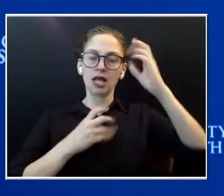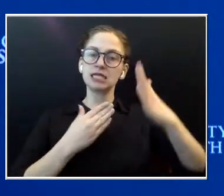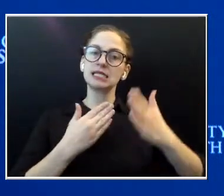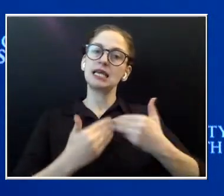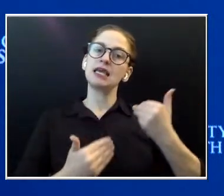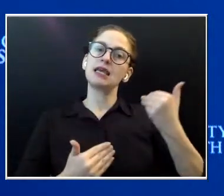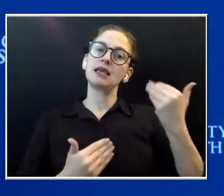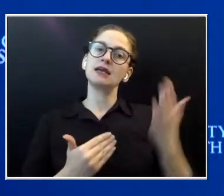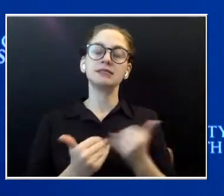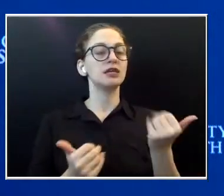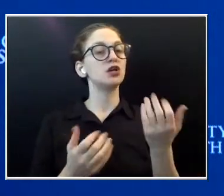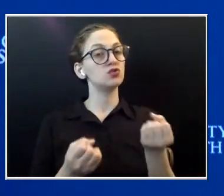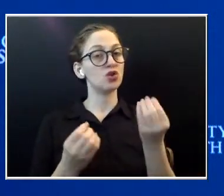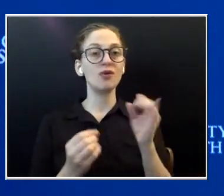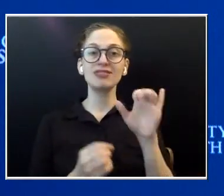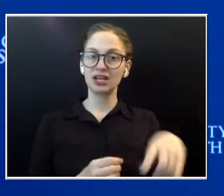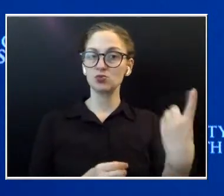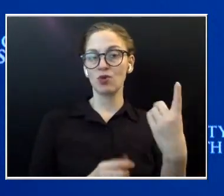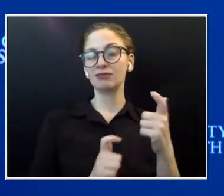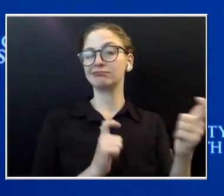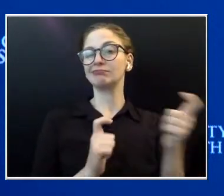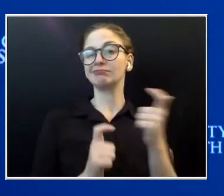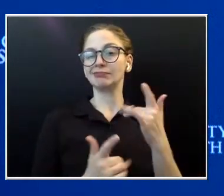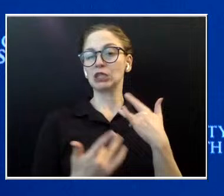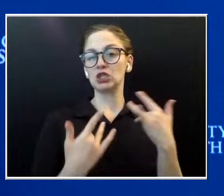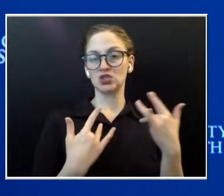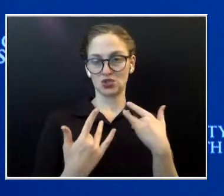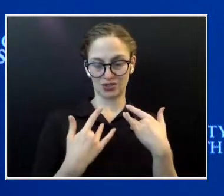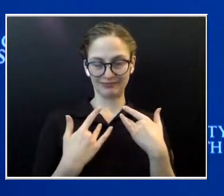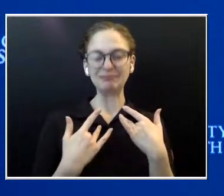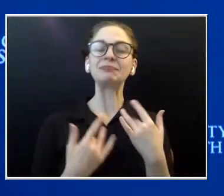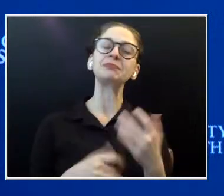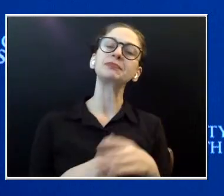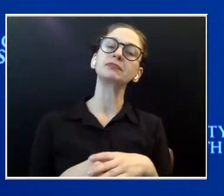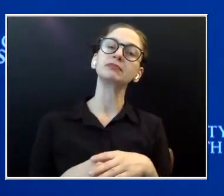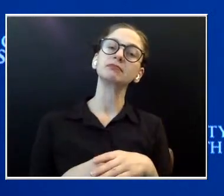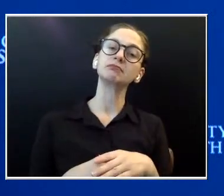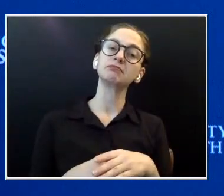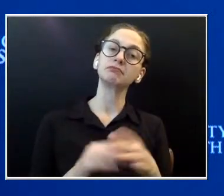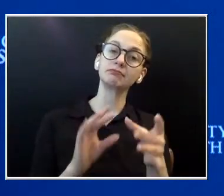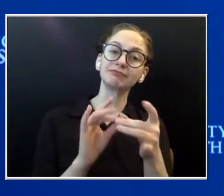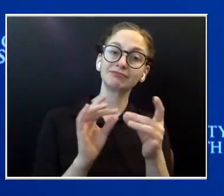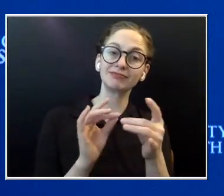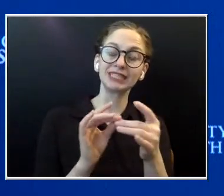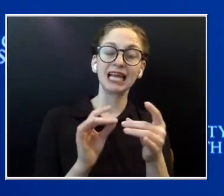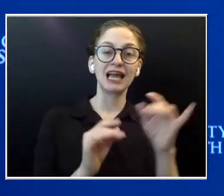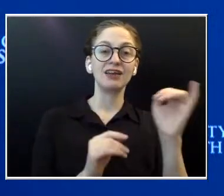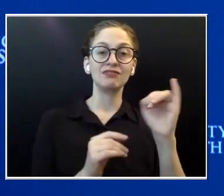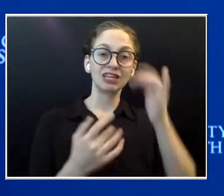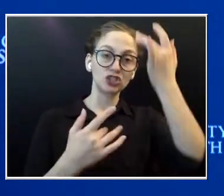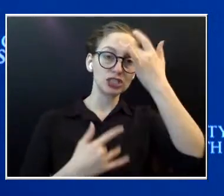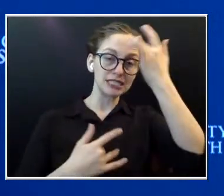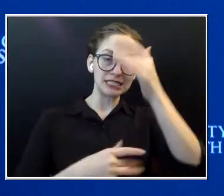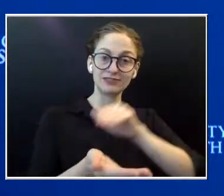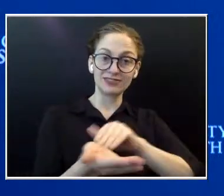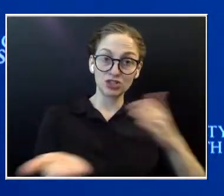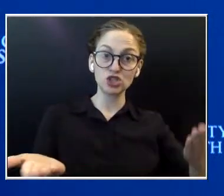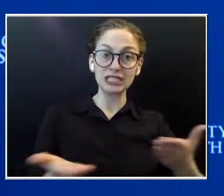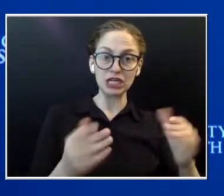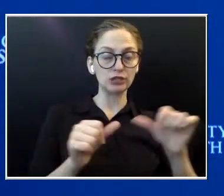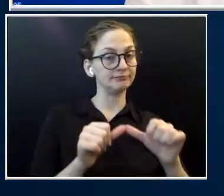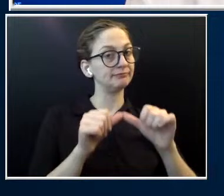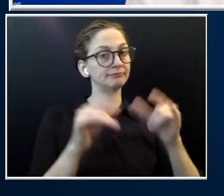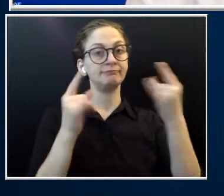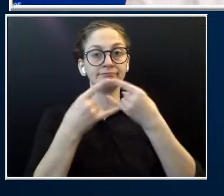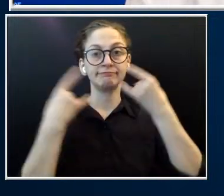of the big concerns. But I would point out that the infectious disease physicians here at the health system have continued to wear the mask even after masking went away.